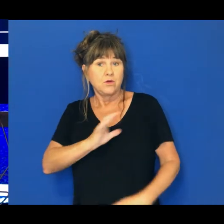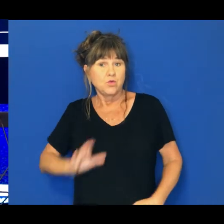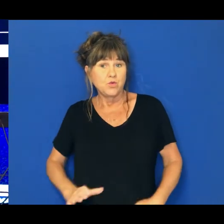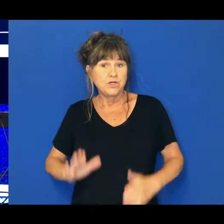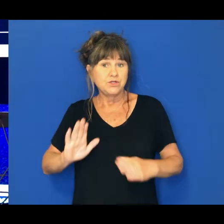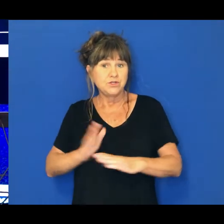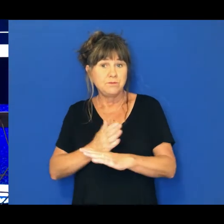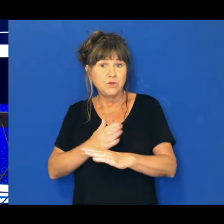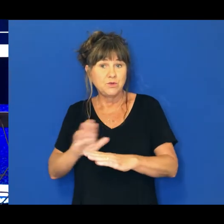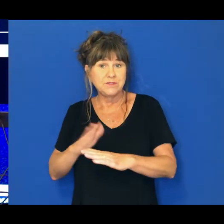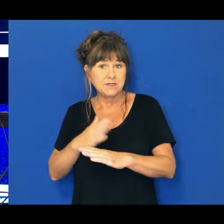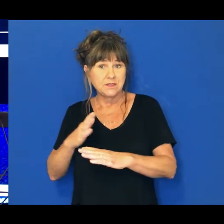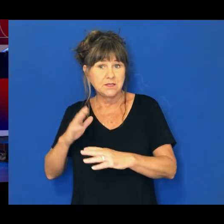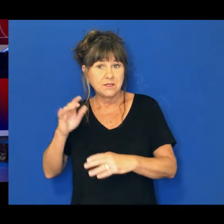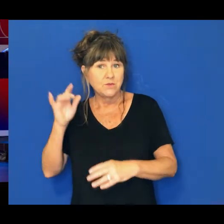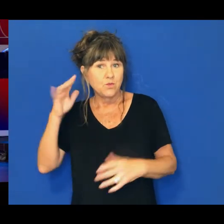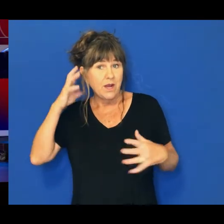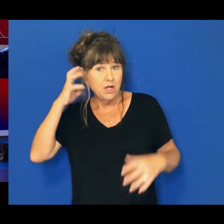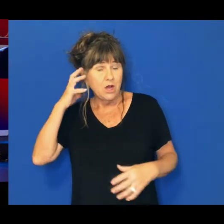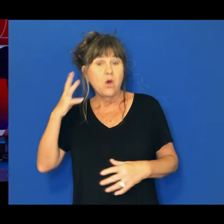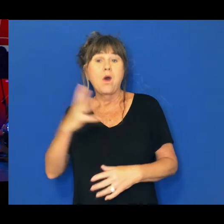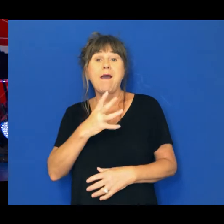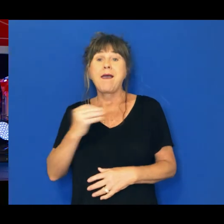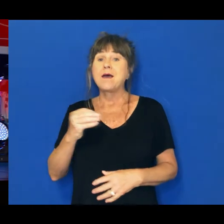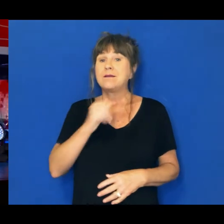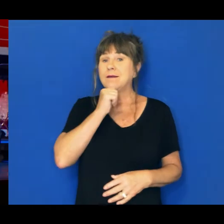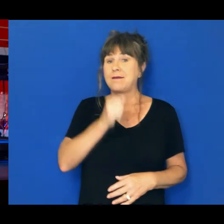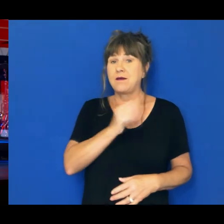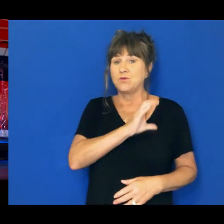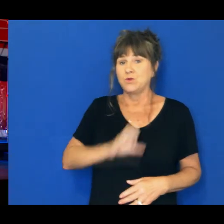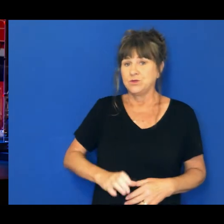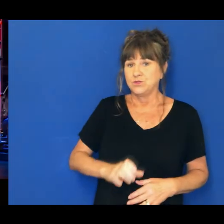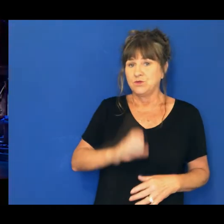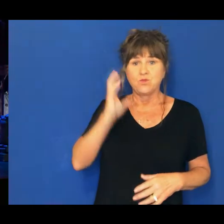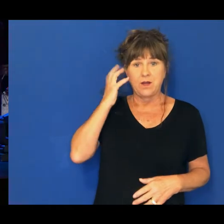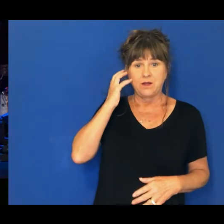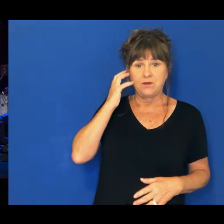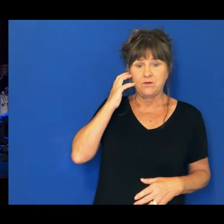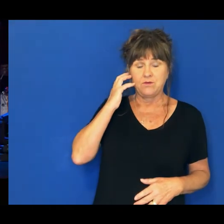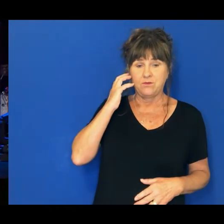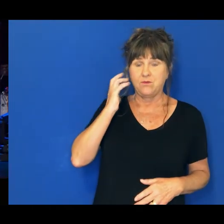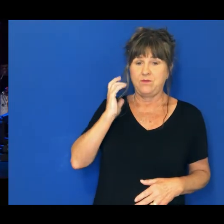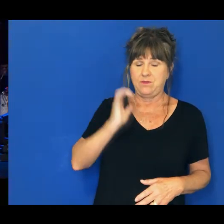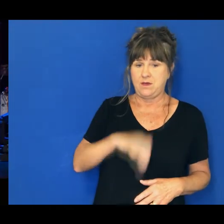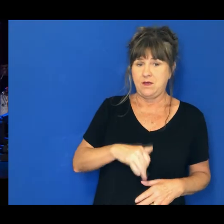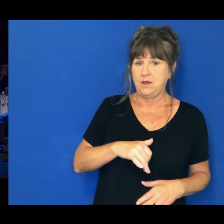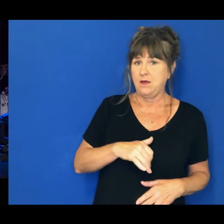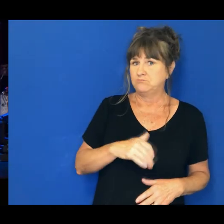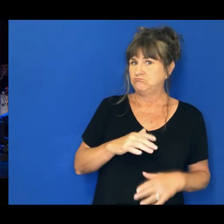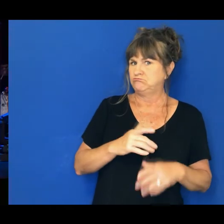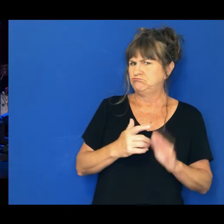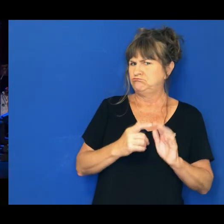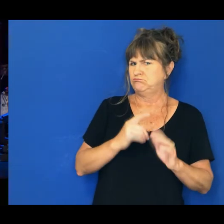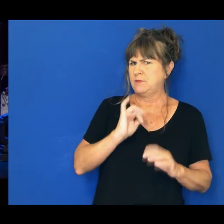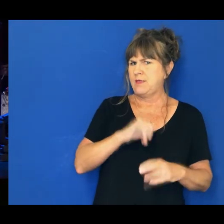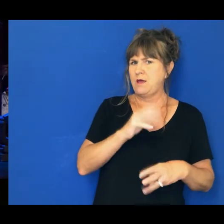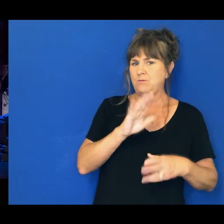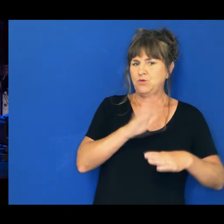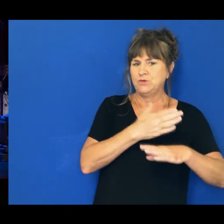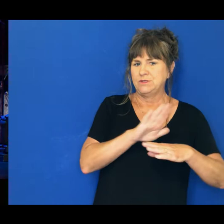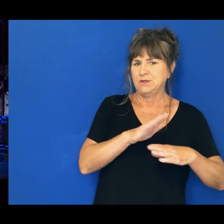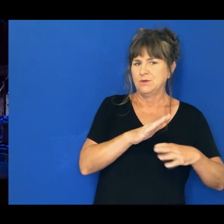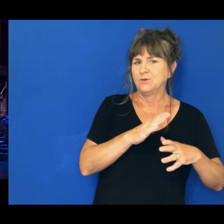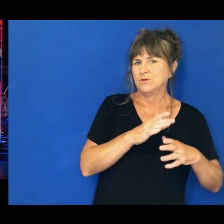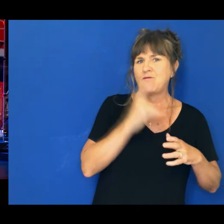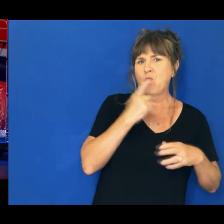were sitting right here. We heard it on the Christian station. But they didn't know, they were playing it on the secular station. For me, that was 102.5 KDON. You didn't listen to that one. That was for the worldly